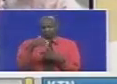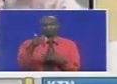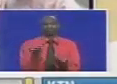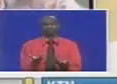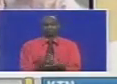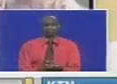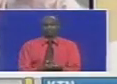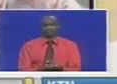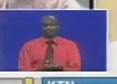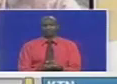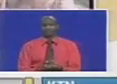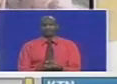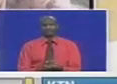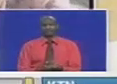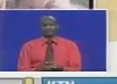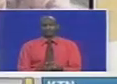Yeah,